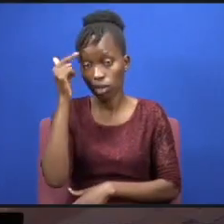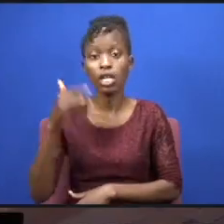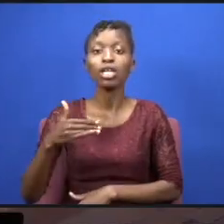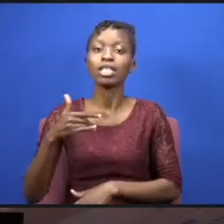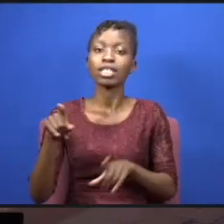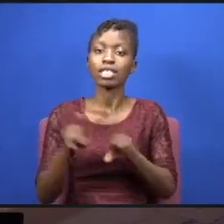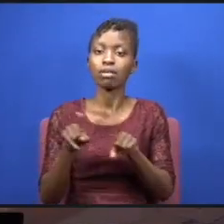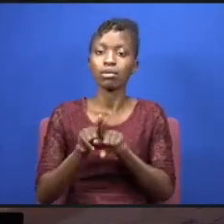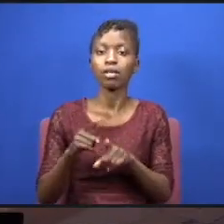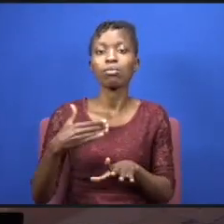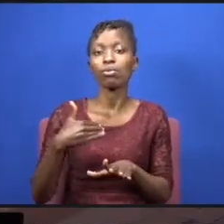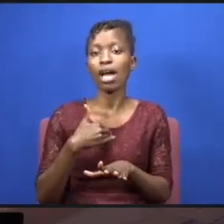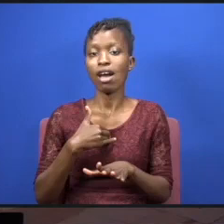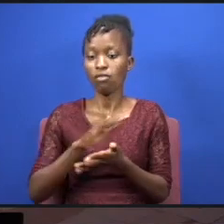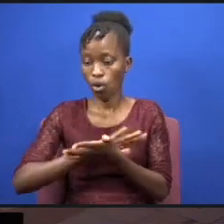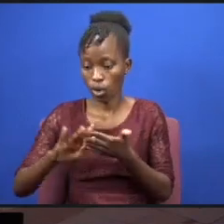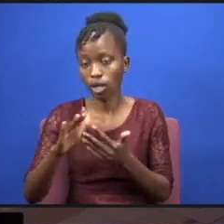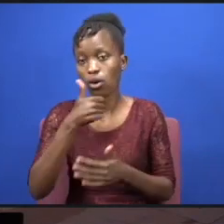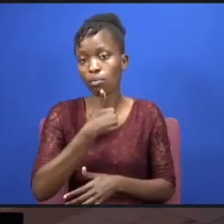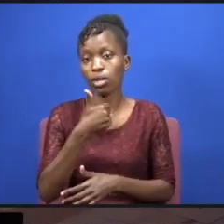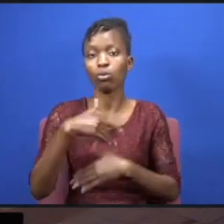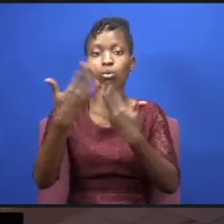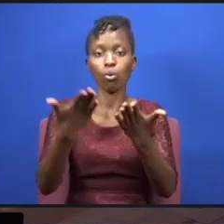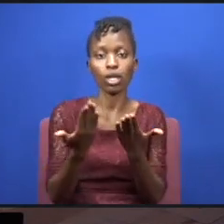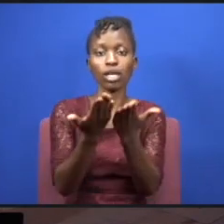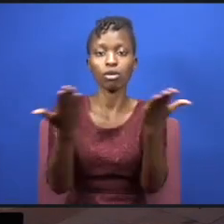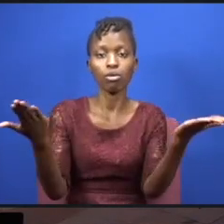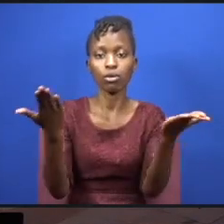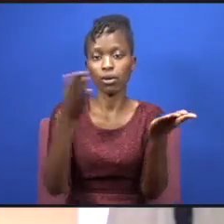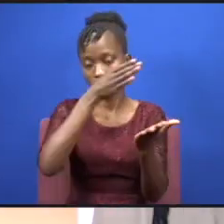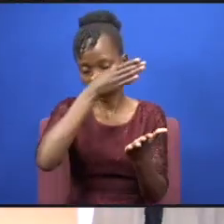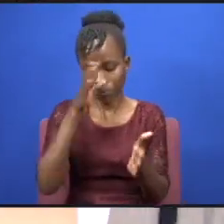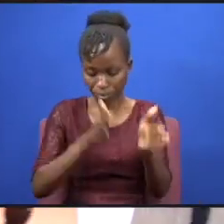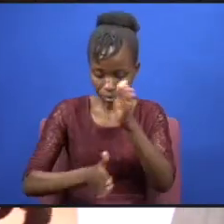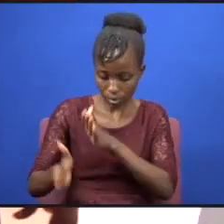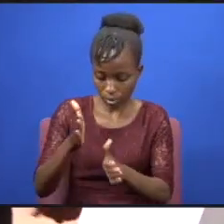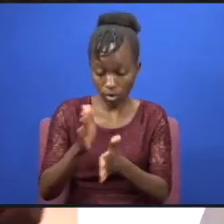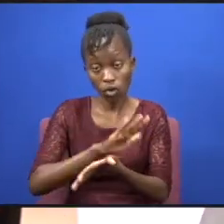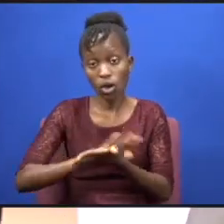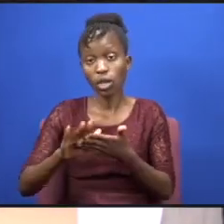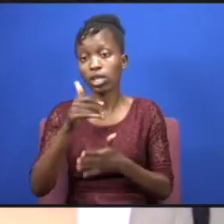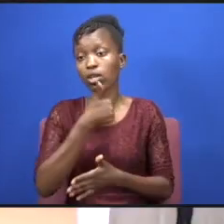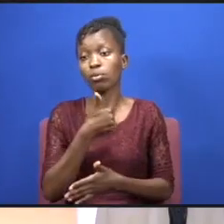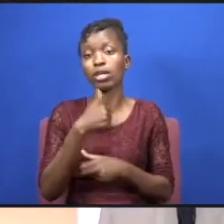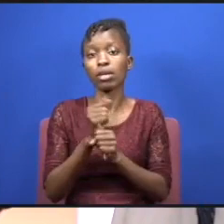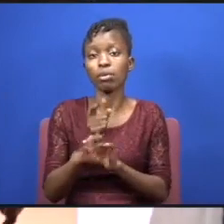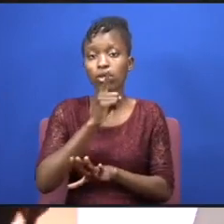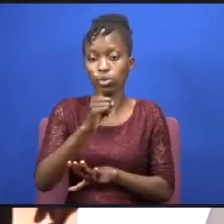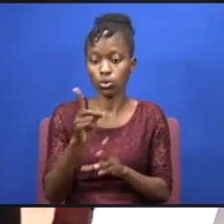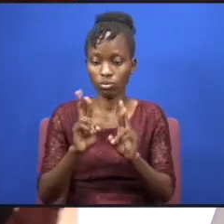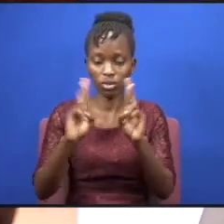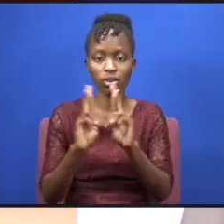to be approaching the Lord's table. So we welcome you to prepare the emblems. You can just make sure that they are